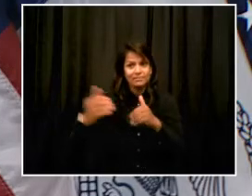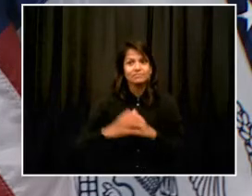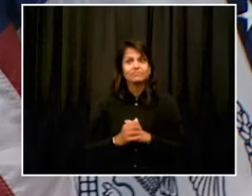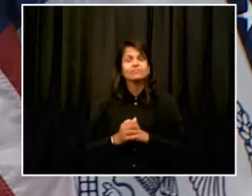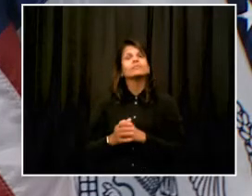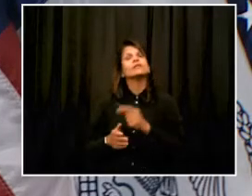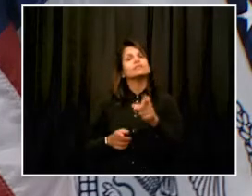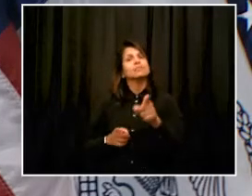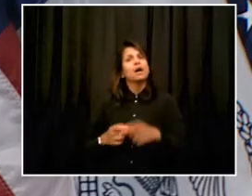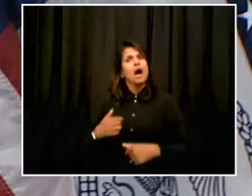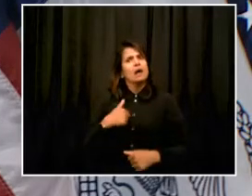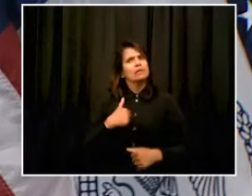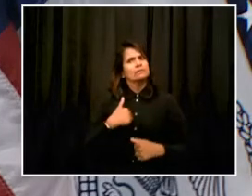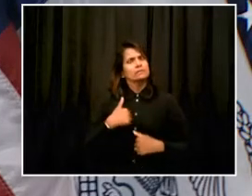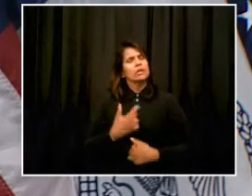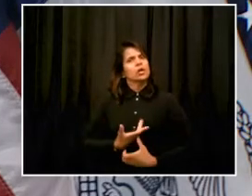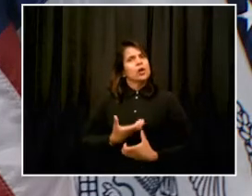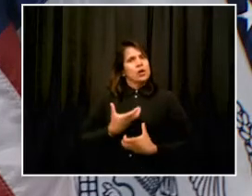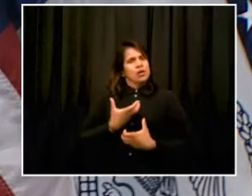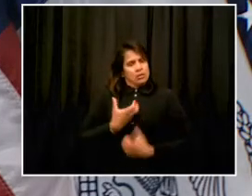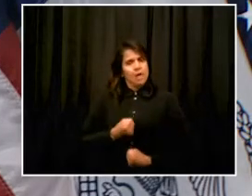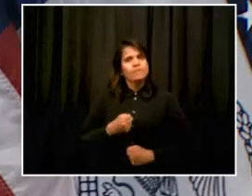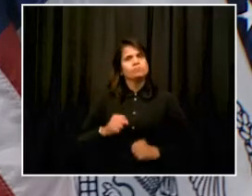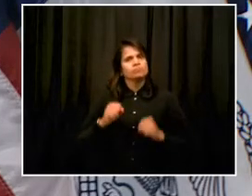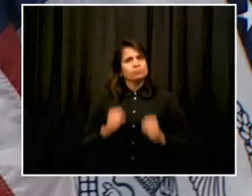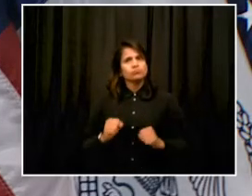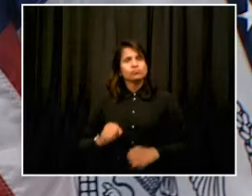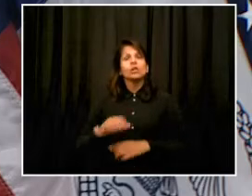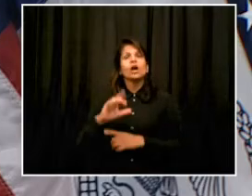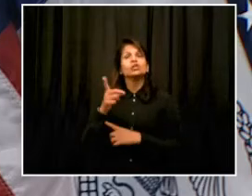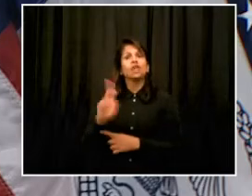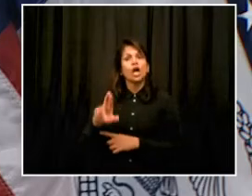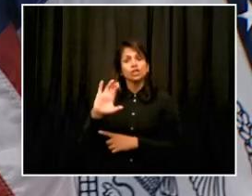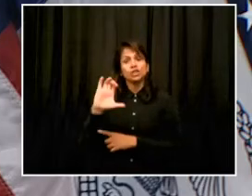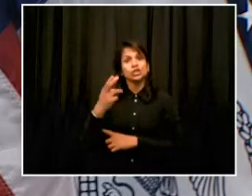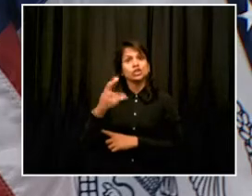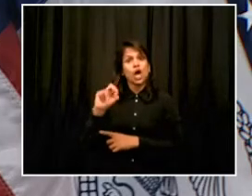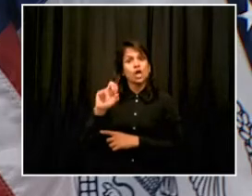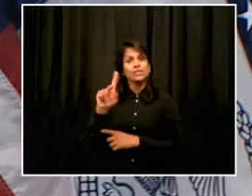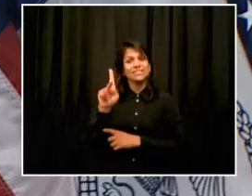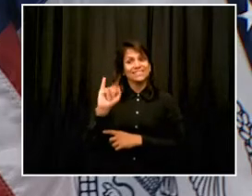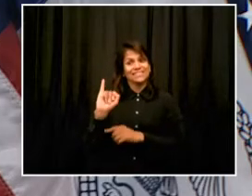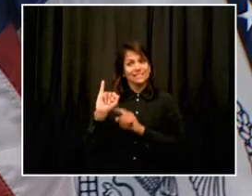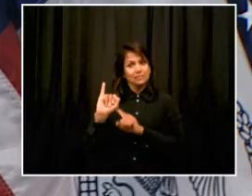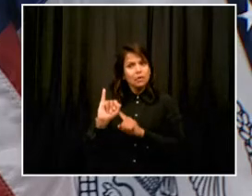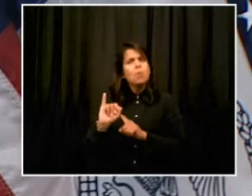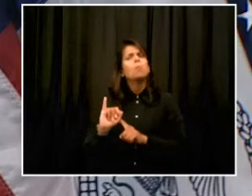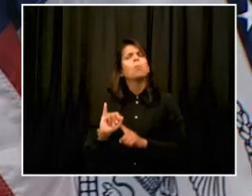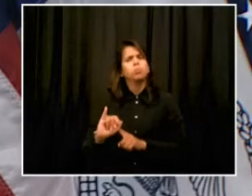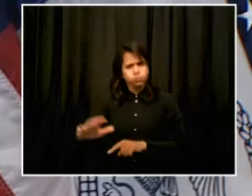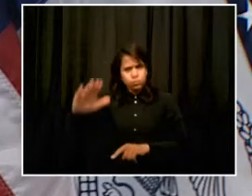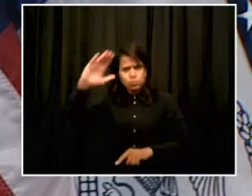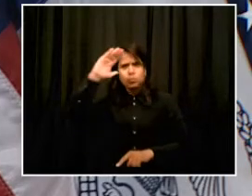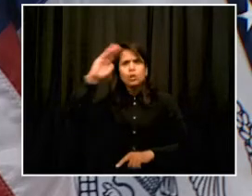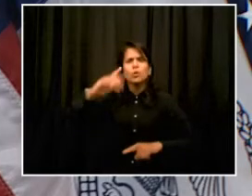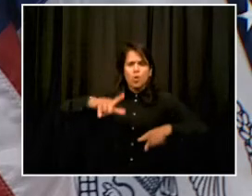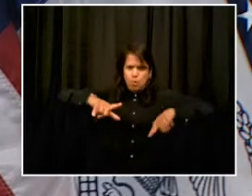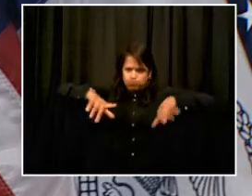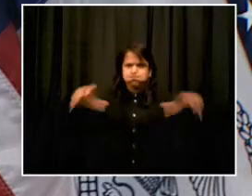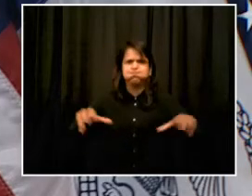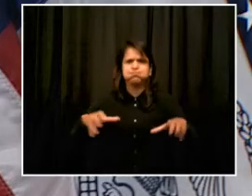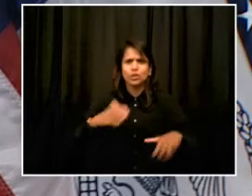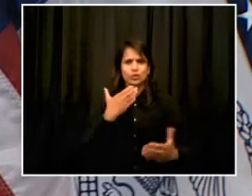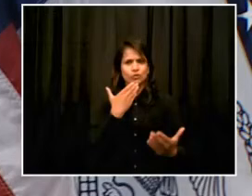lead us forward and get all the different pieces of the government coordinated in common cause. And that's what we need to focus